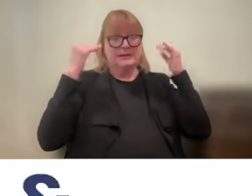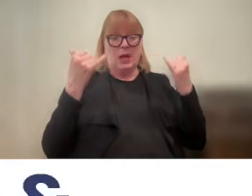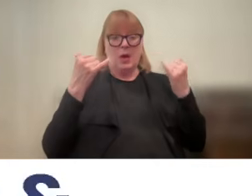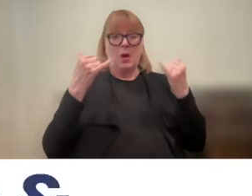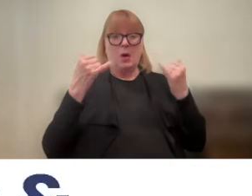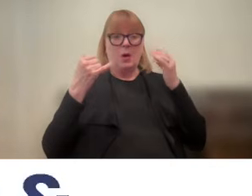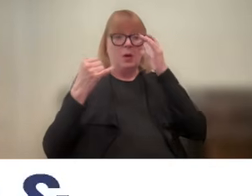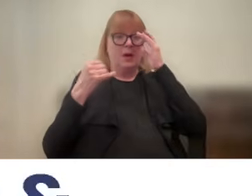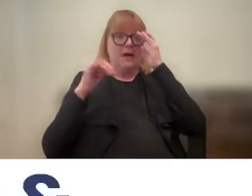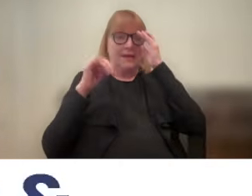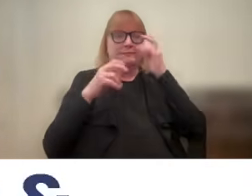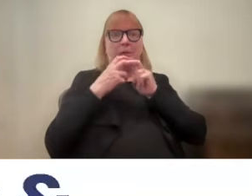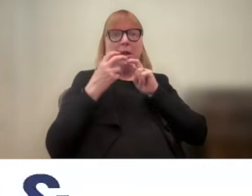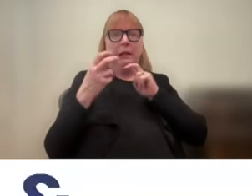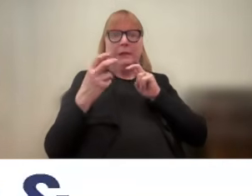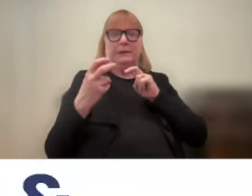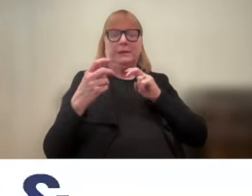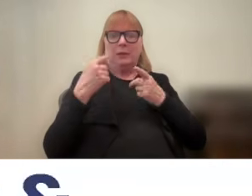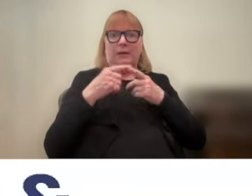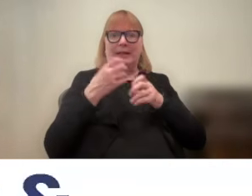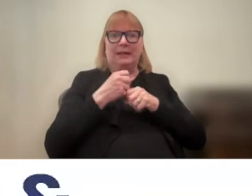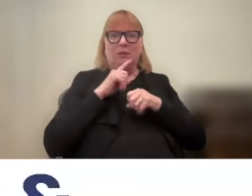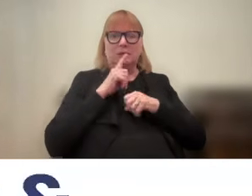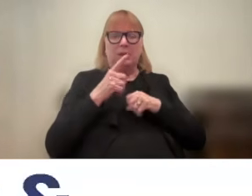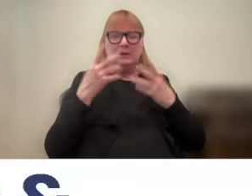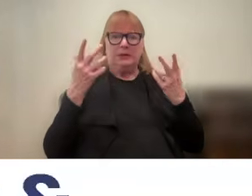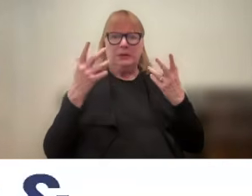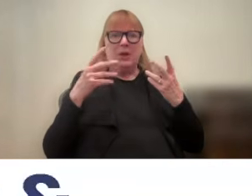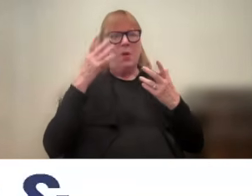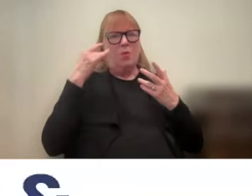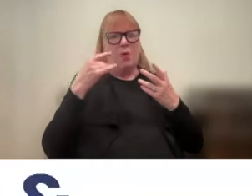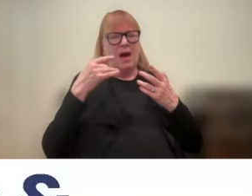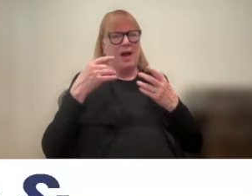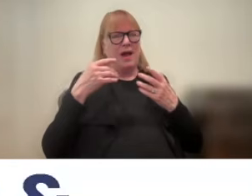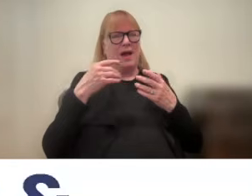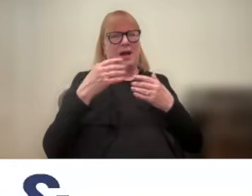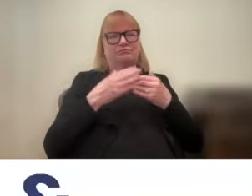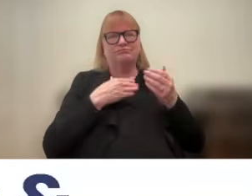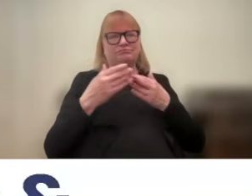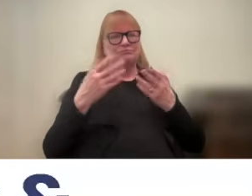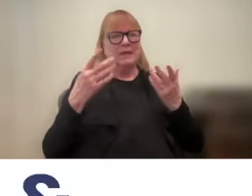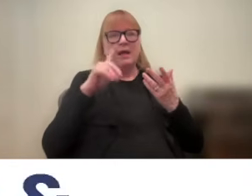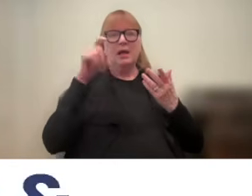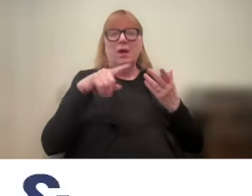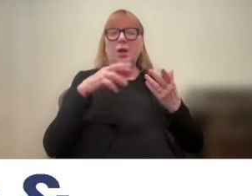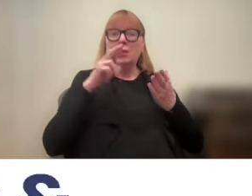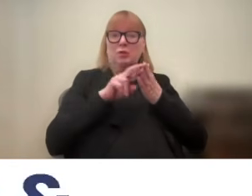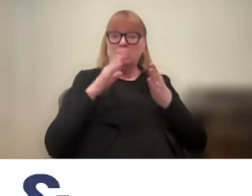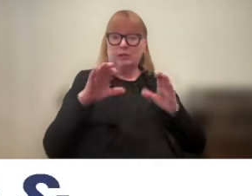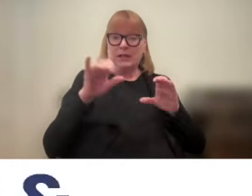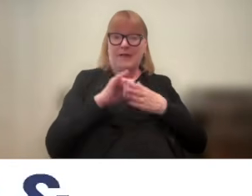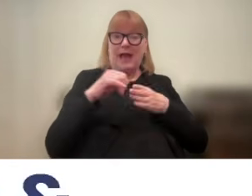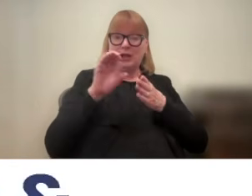that's alarming when we get the results, why does it matter, right? So when researchers have done this search